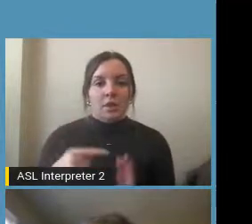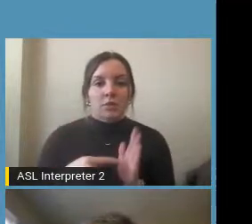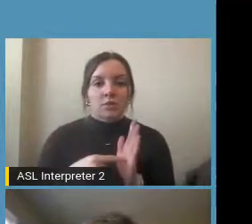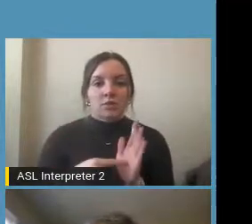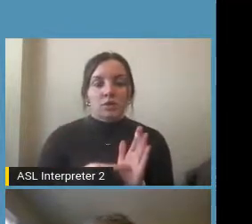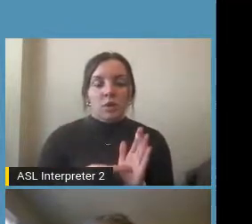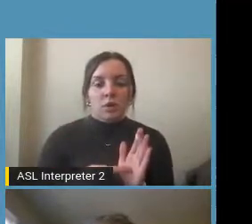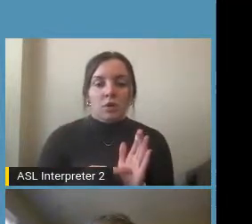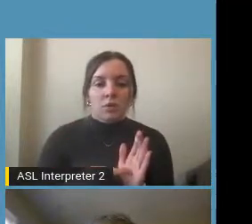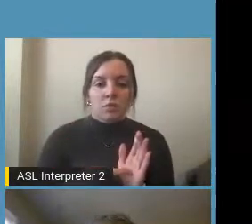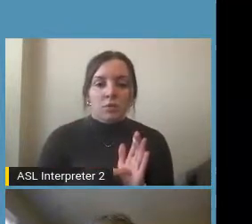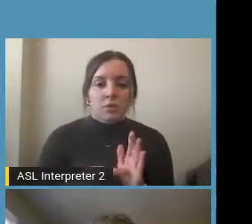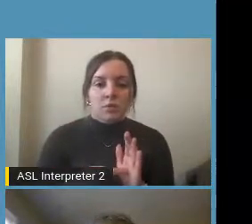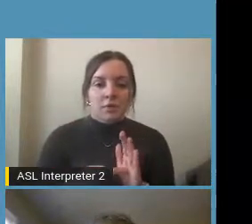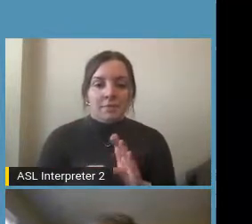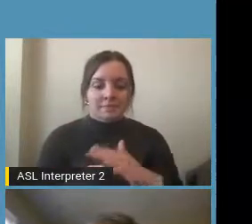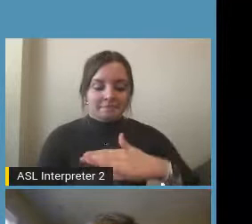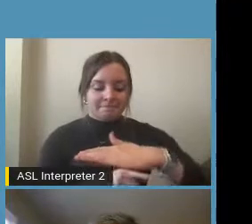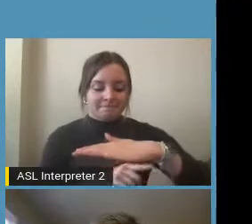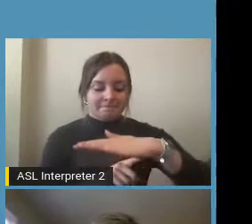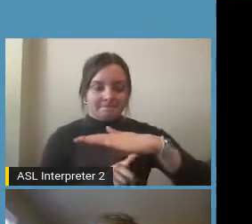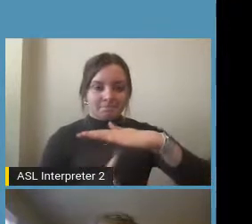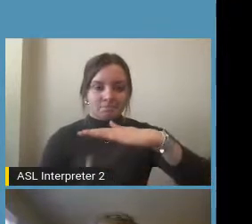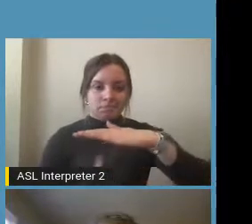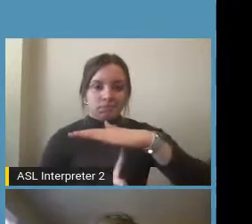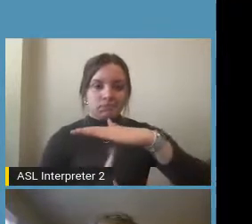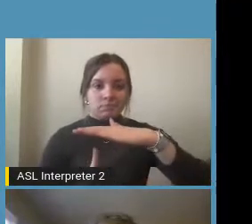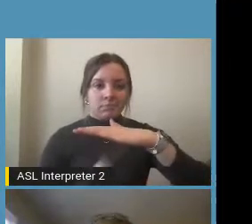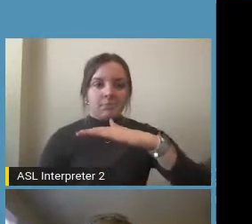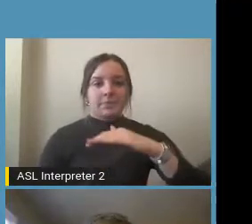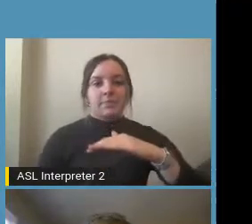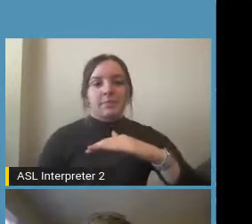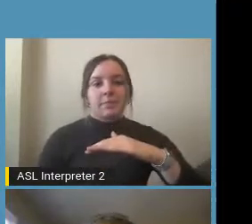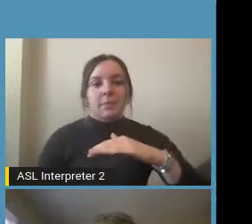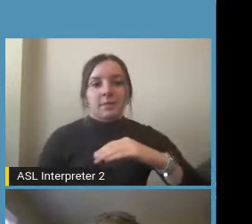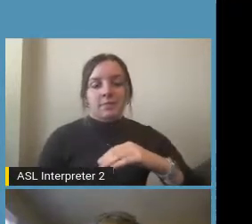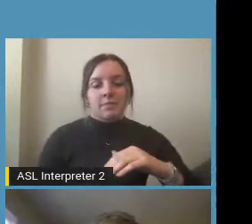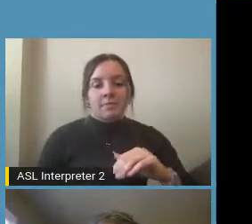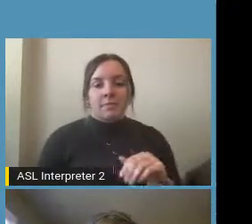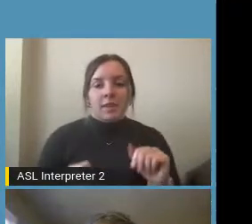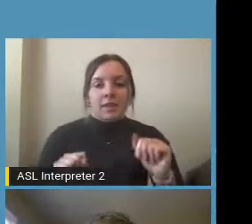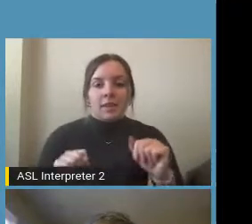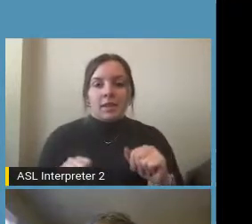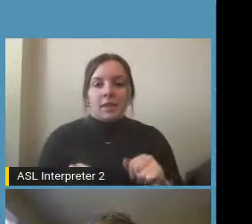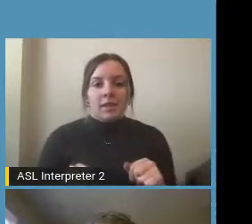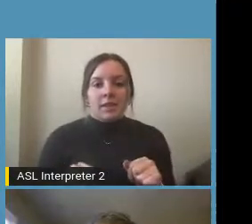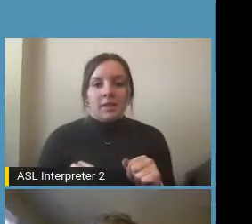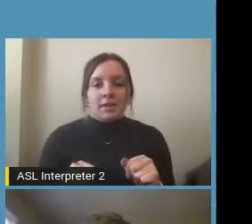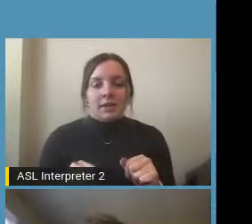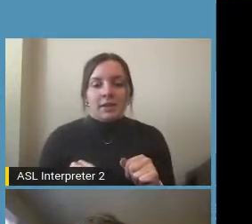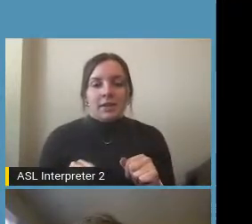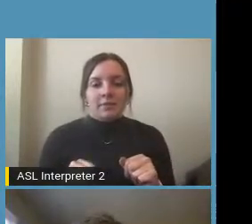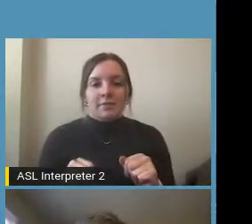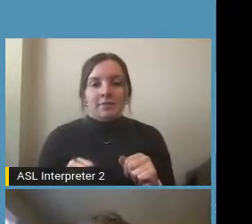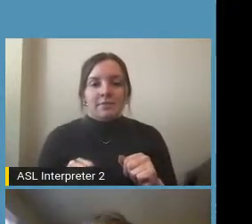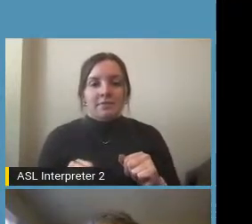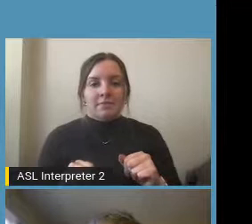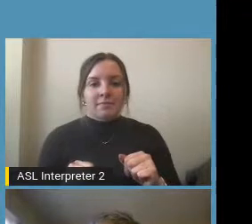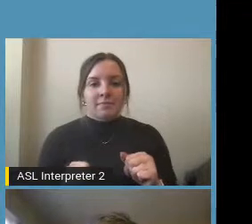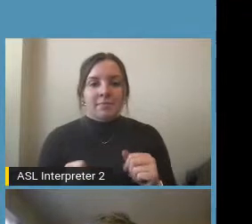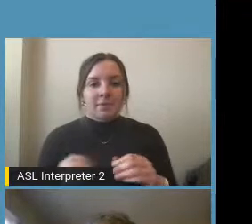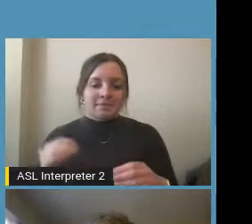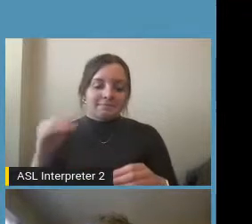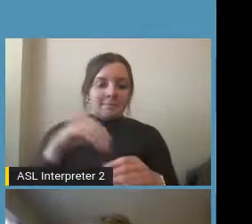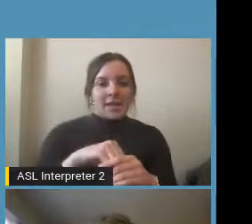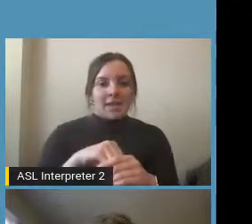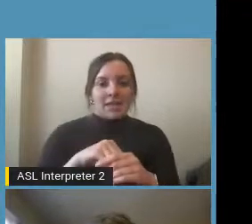that object and had a perfect fitting interface with hand spaces so that